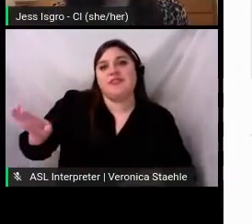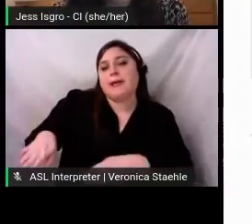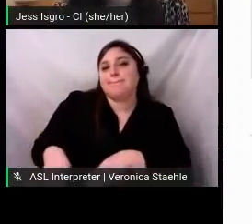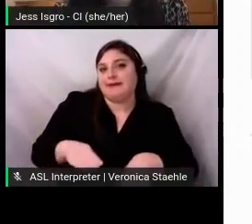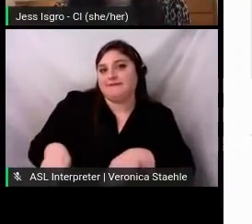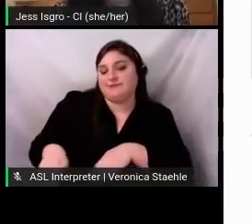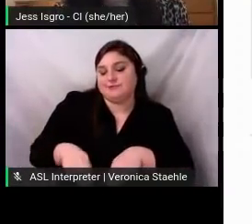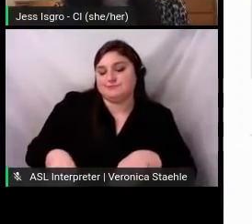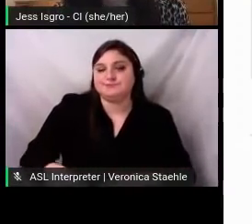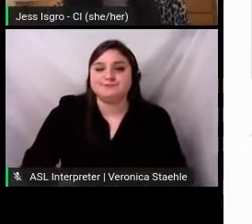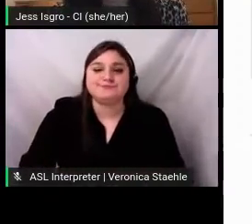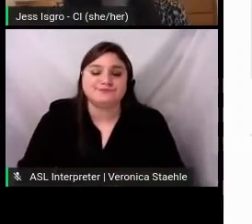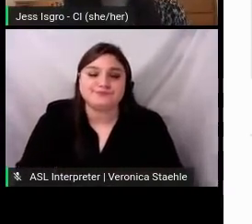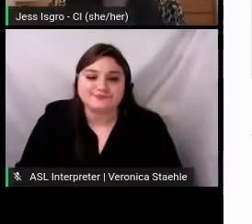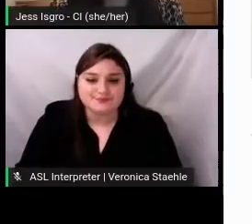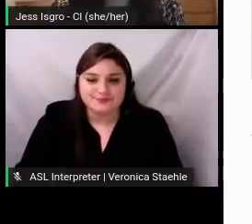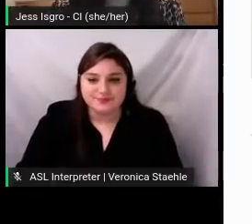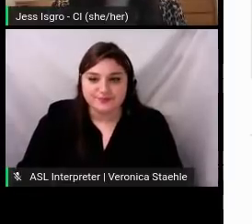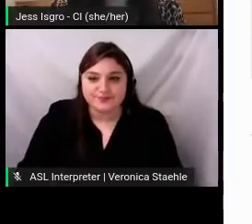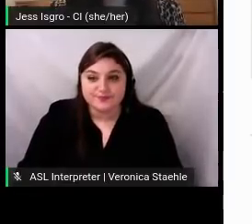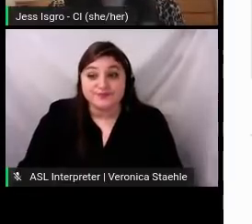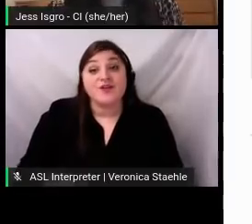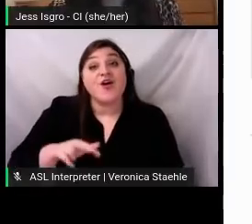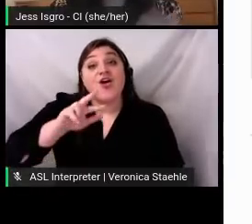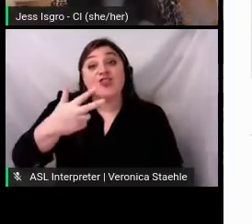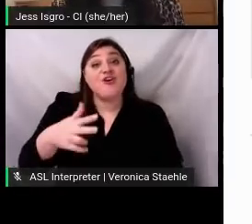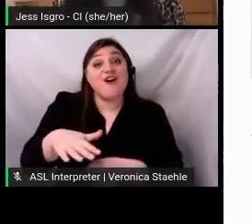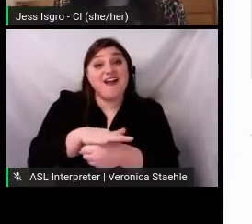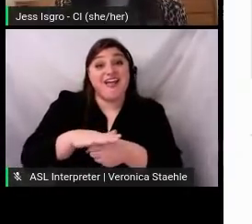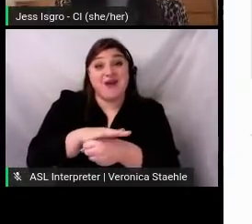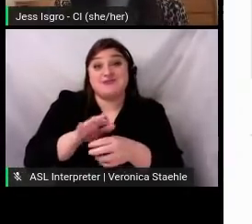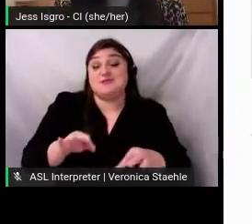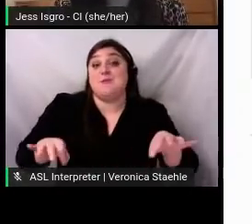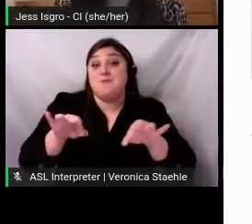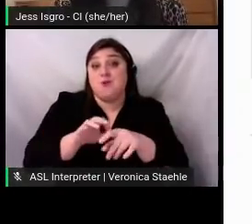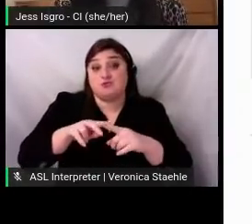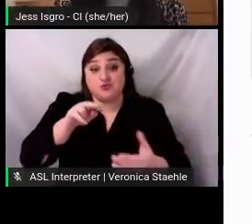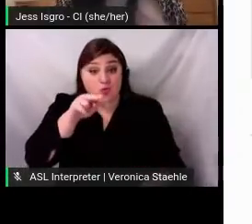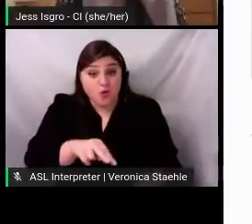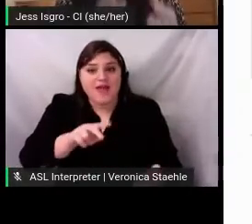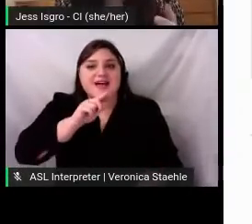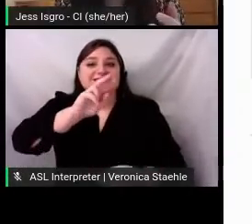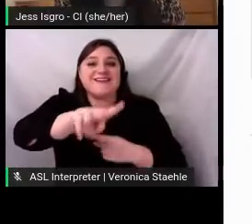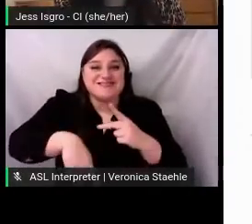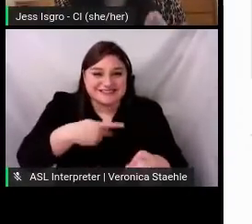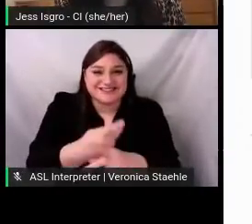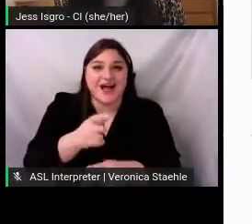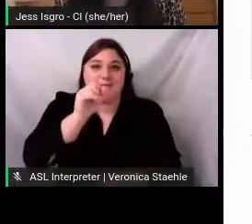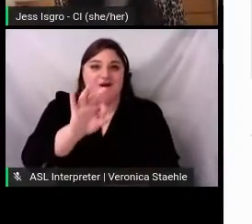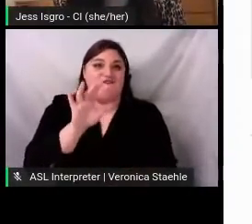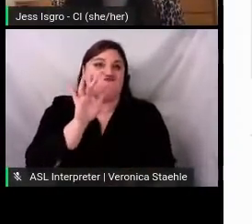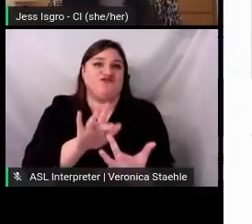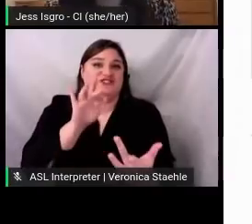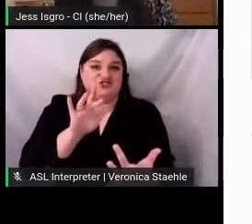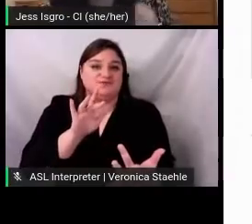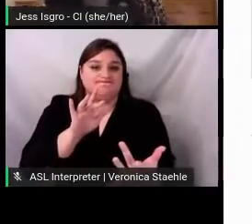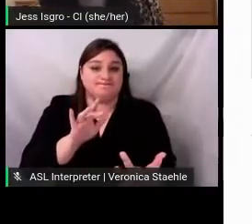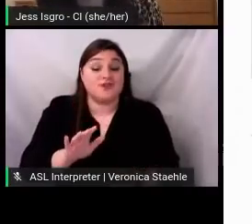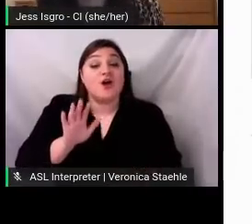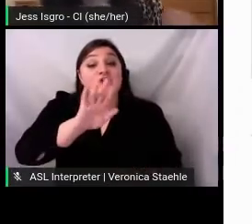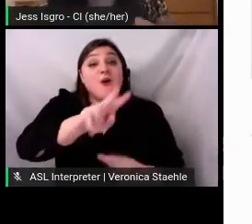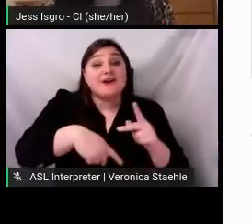The third area to explore are types of reach. Talked a bit about organic versus paid already. Organic reach can then be broken down